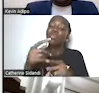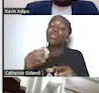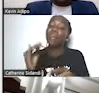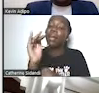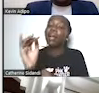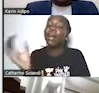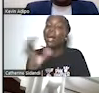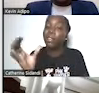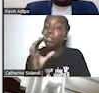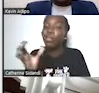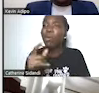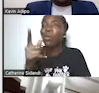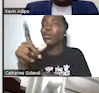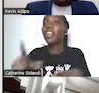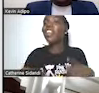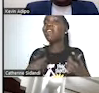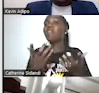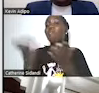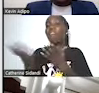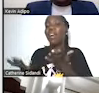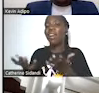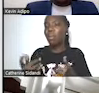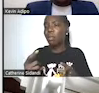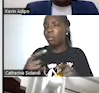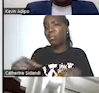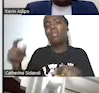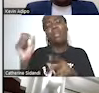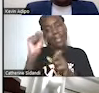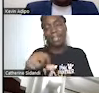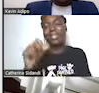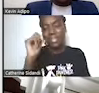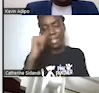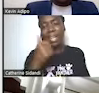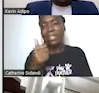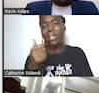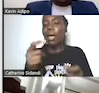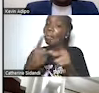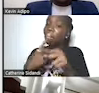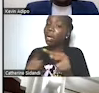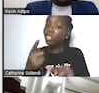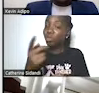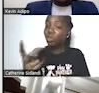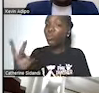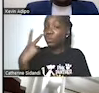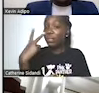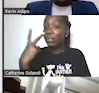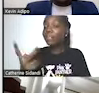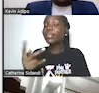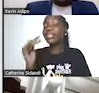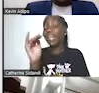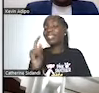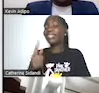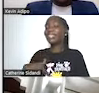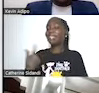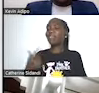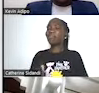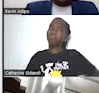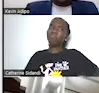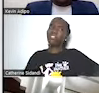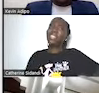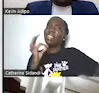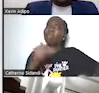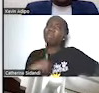stay, which might be very nice for you, but then you need to ask yourself, how will I use this data